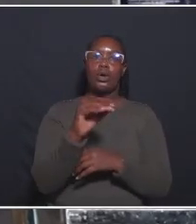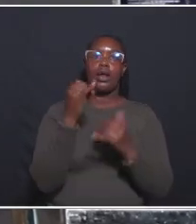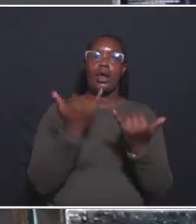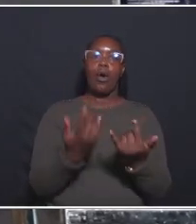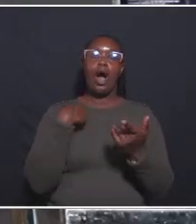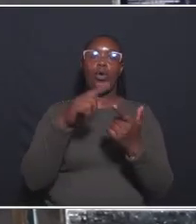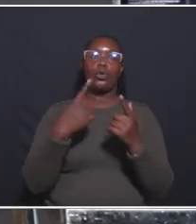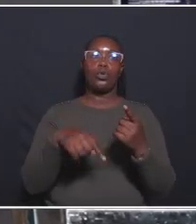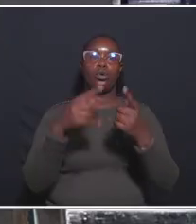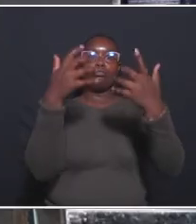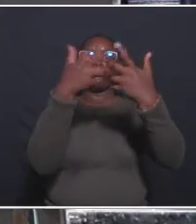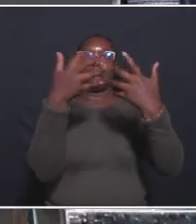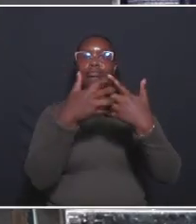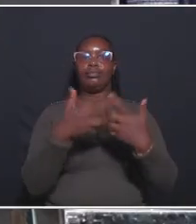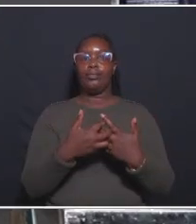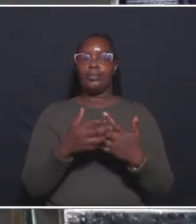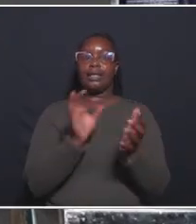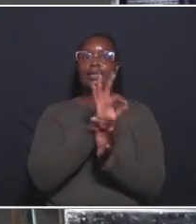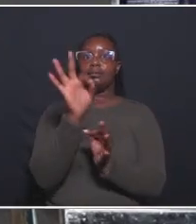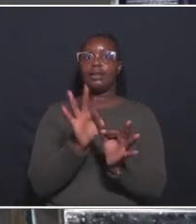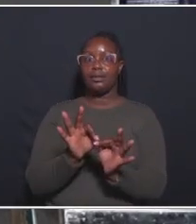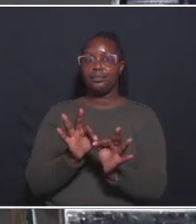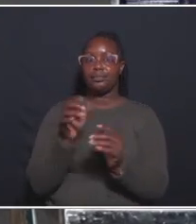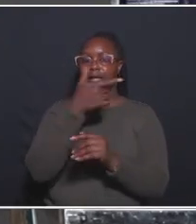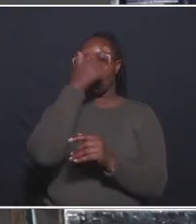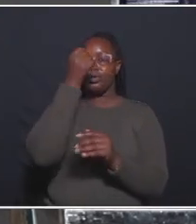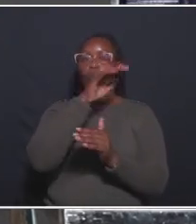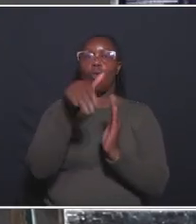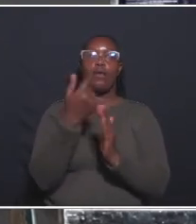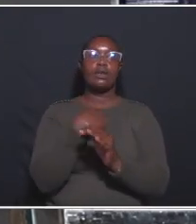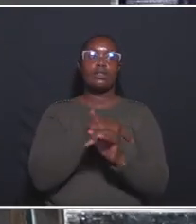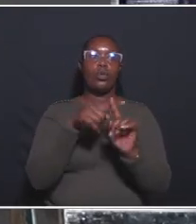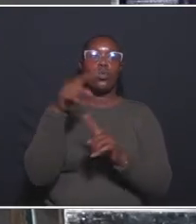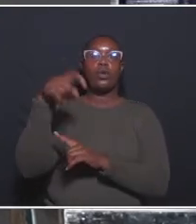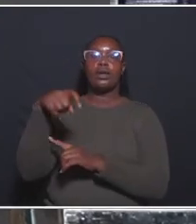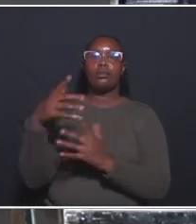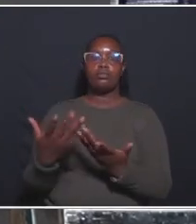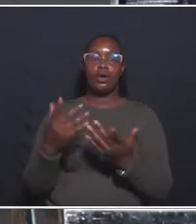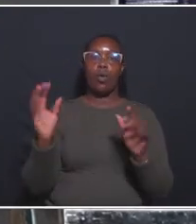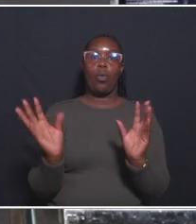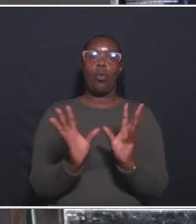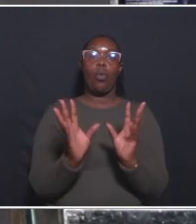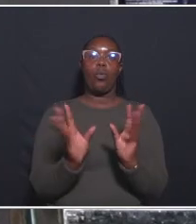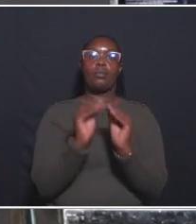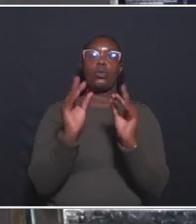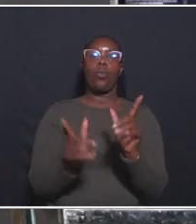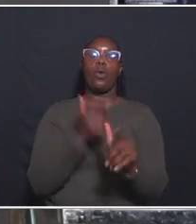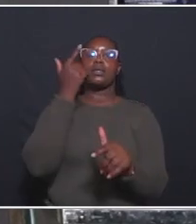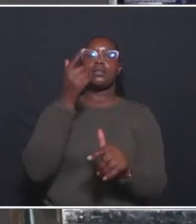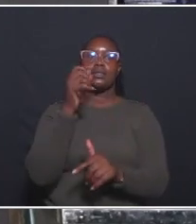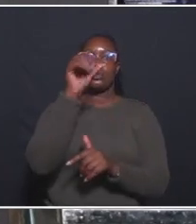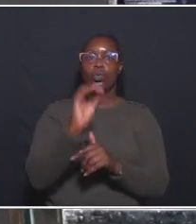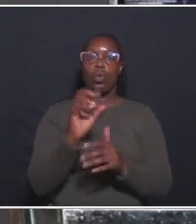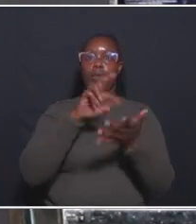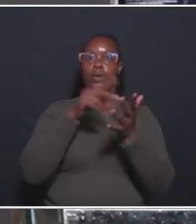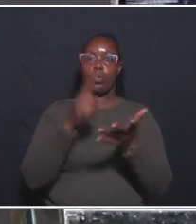as much as this person is editing. We are all editing from home. We only meet once in a while, you know? So it takes a lot